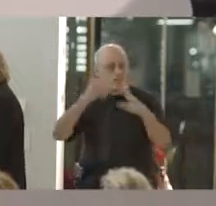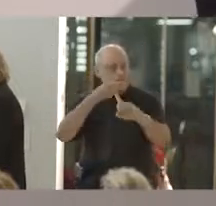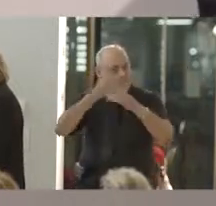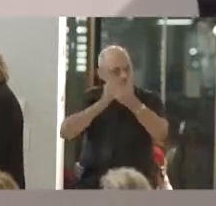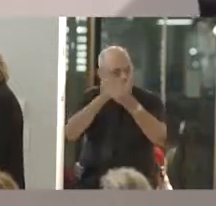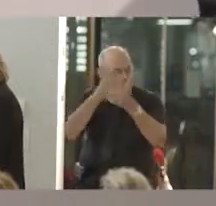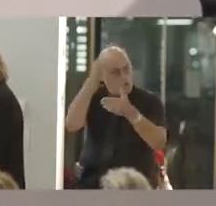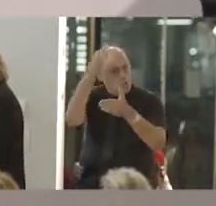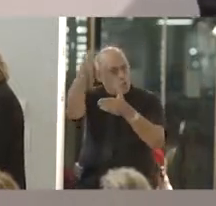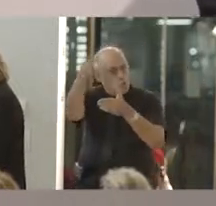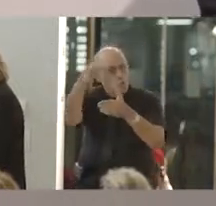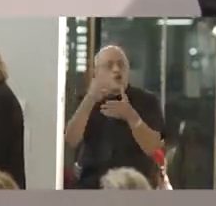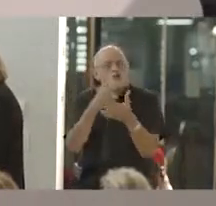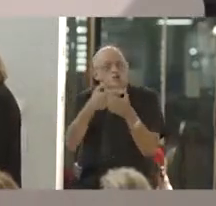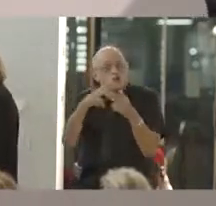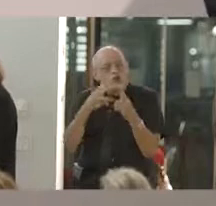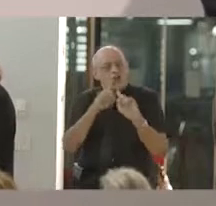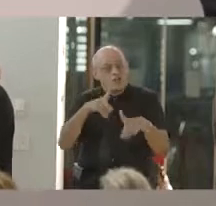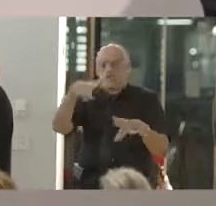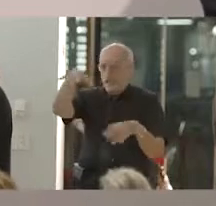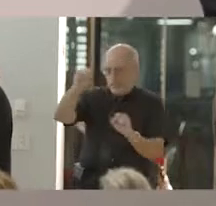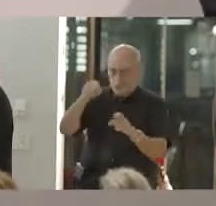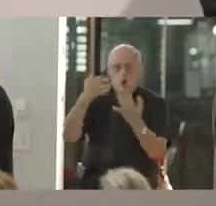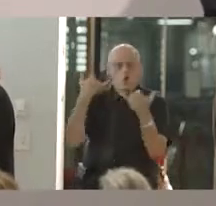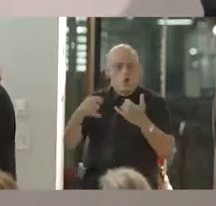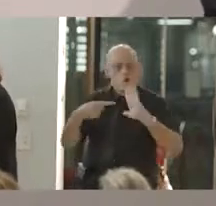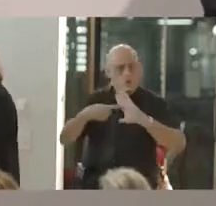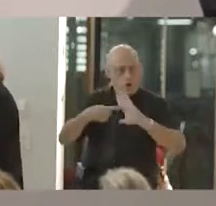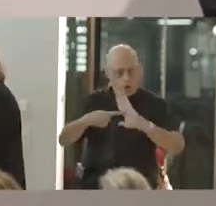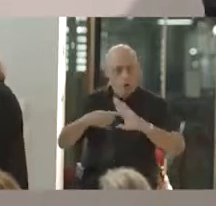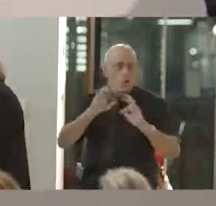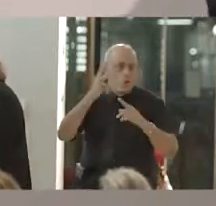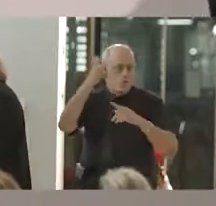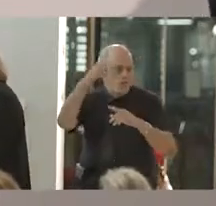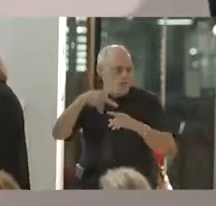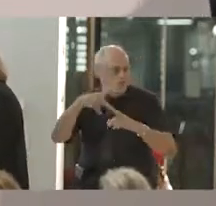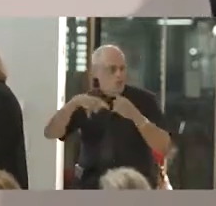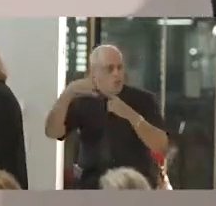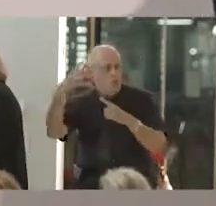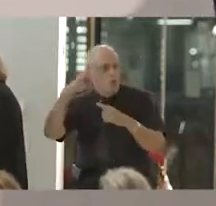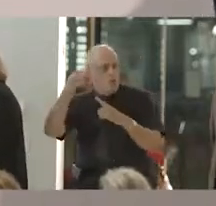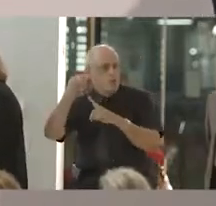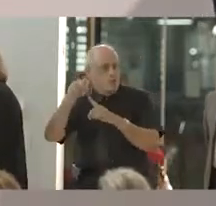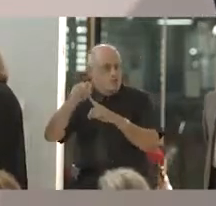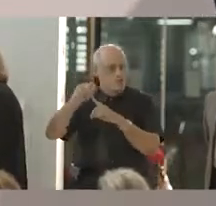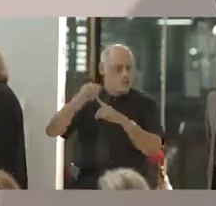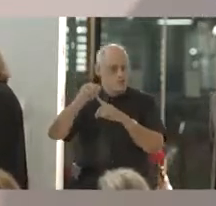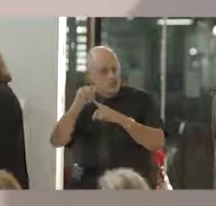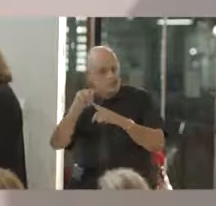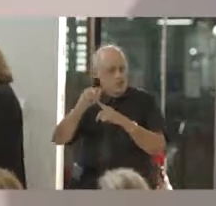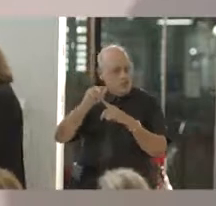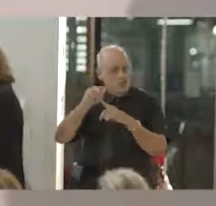close. The short answer is that yes, as currently modeled, there would be a roughly 3.5 to 4 foot